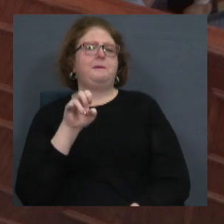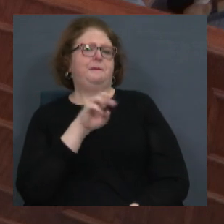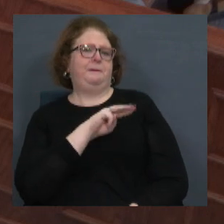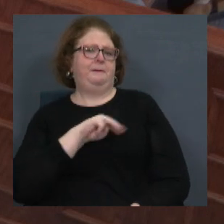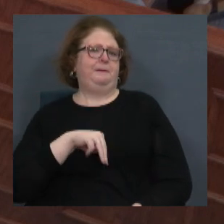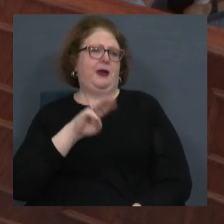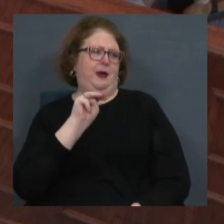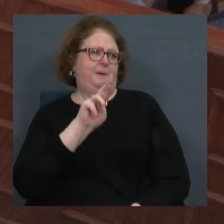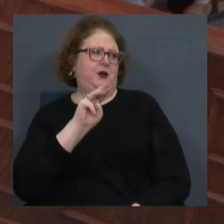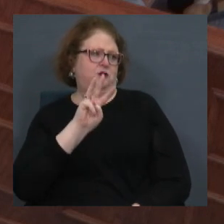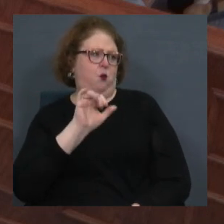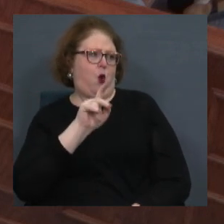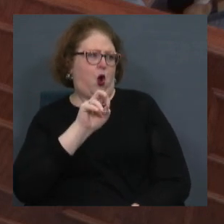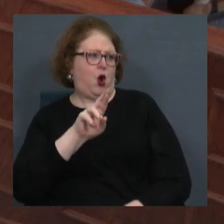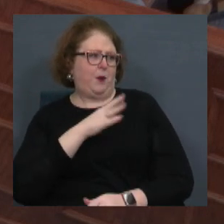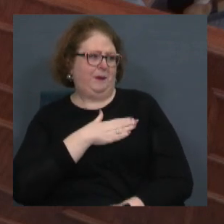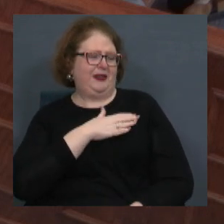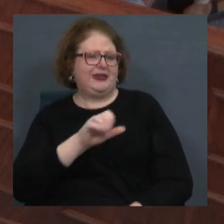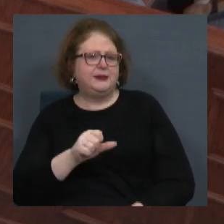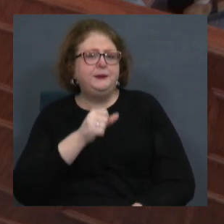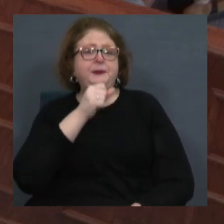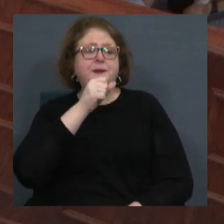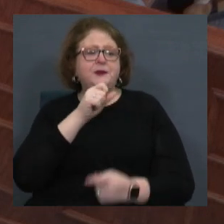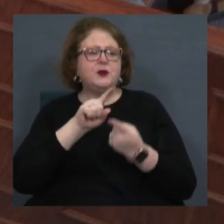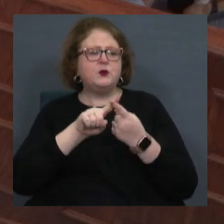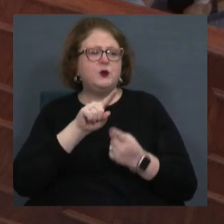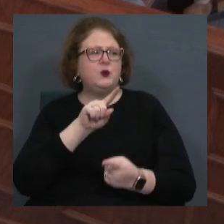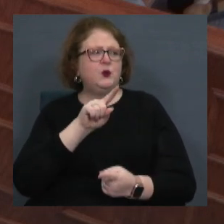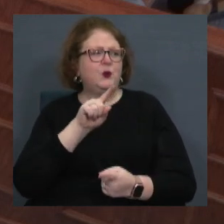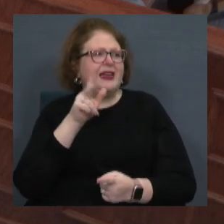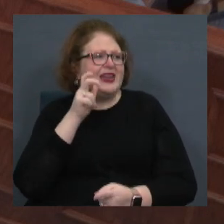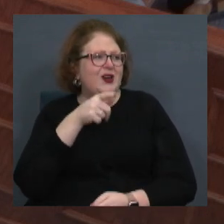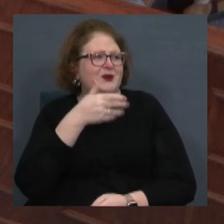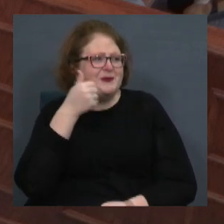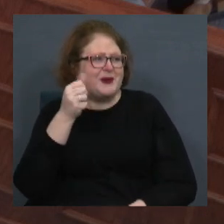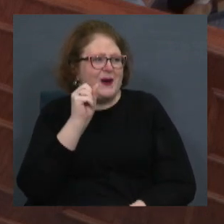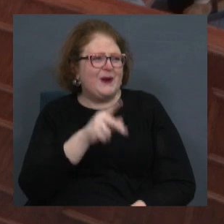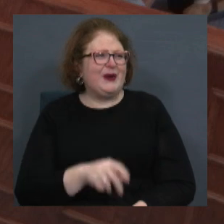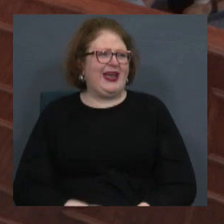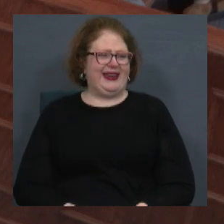would, please bring the microphone to your mouth so we can hear you. Okay.